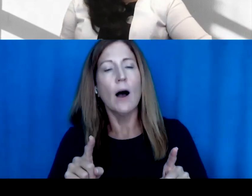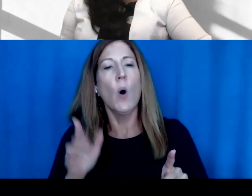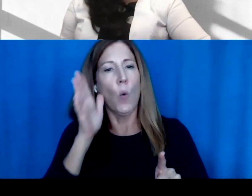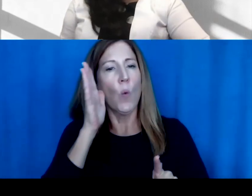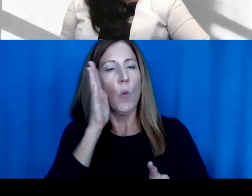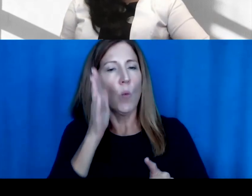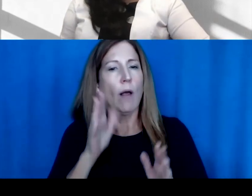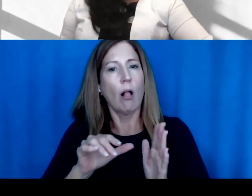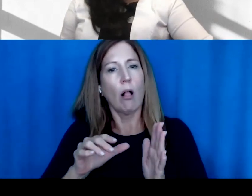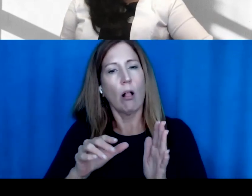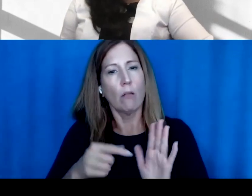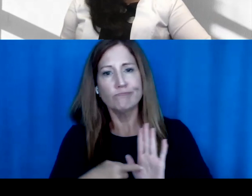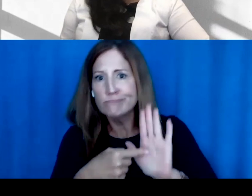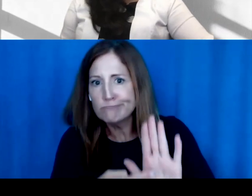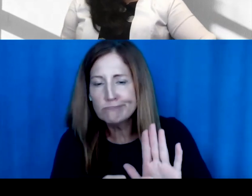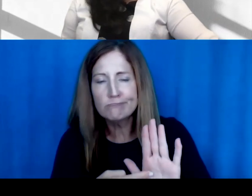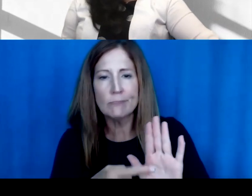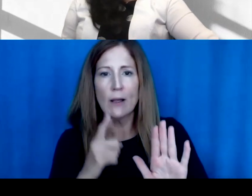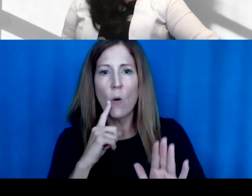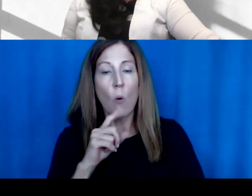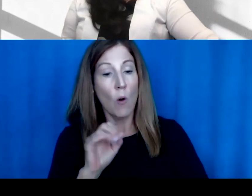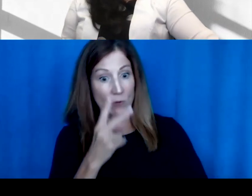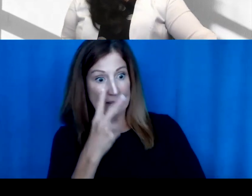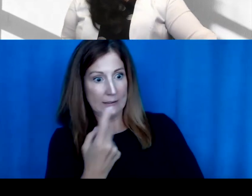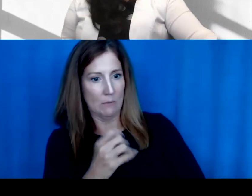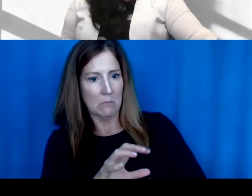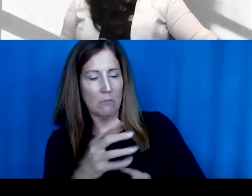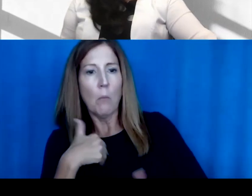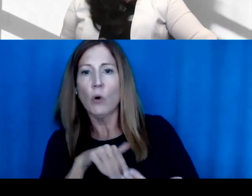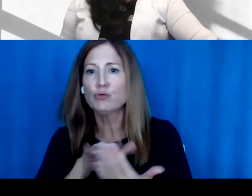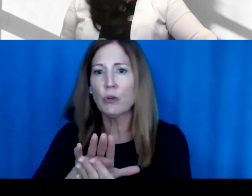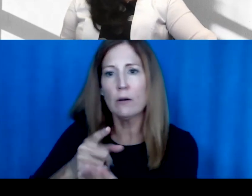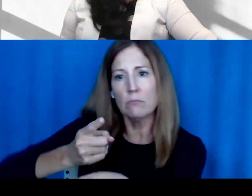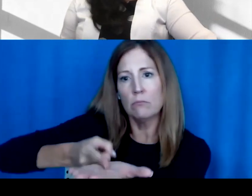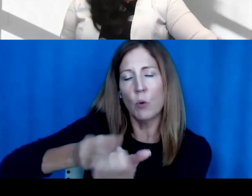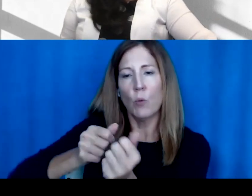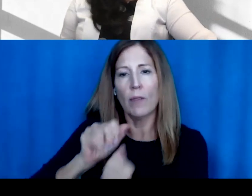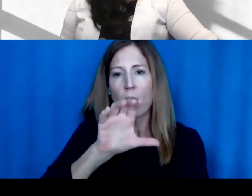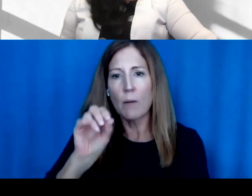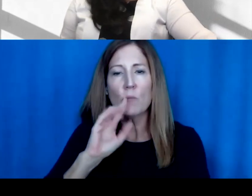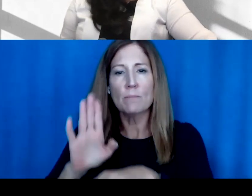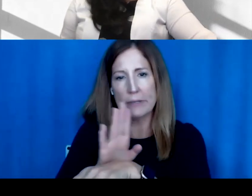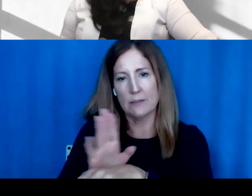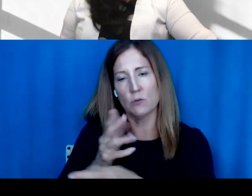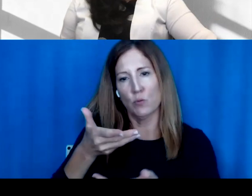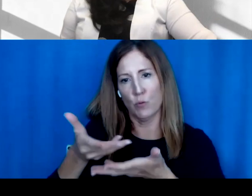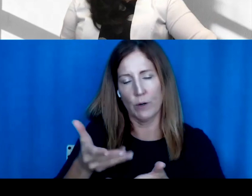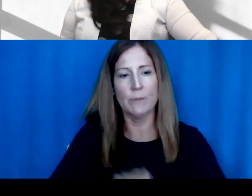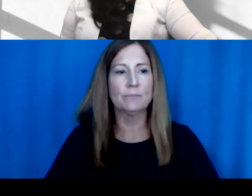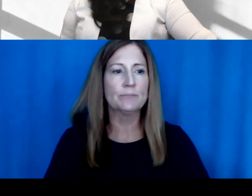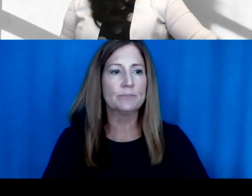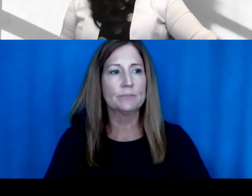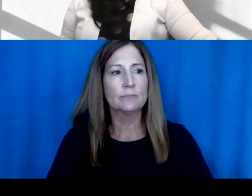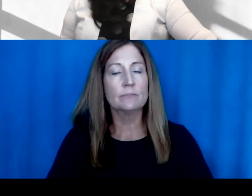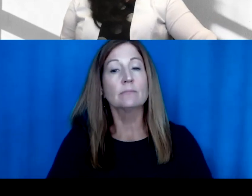highlight or address when we see something with the companies and businesses that we're working with,